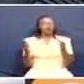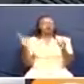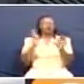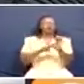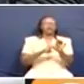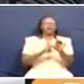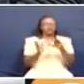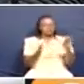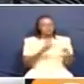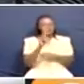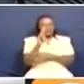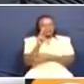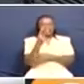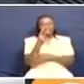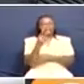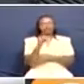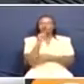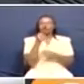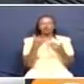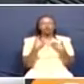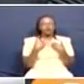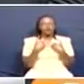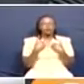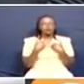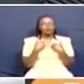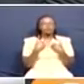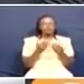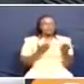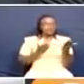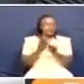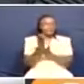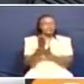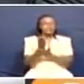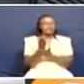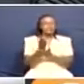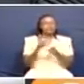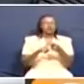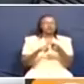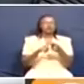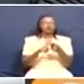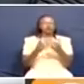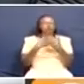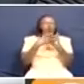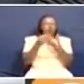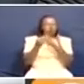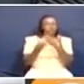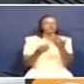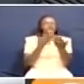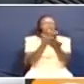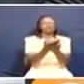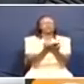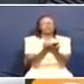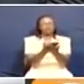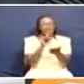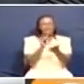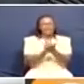do not have a right to duplicate submissions that have